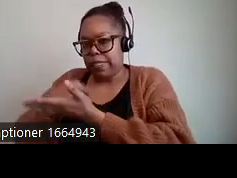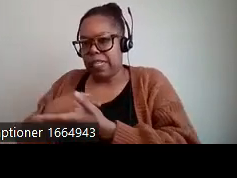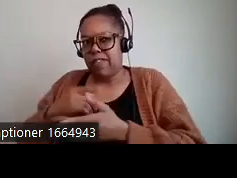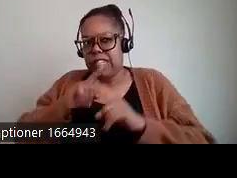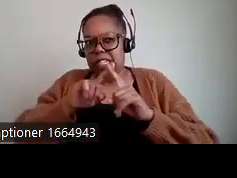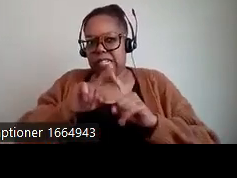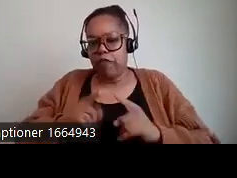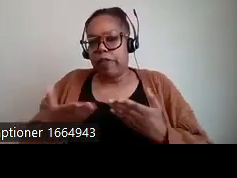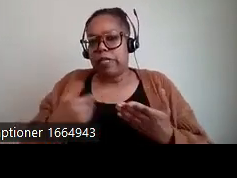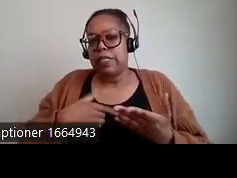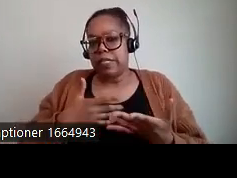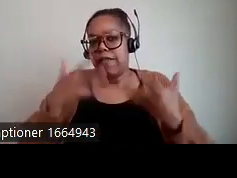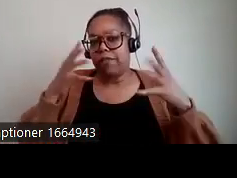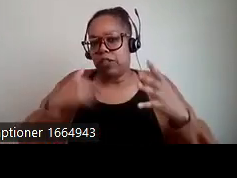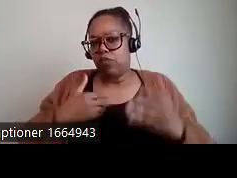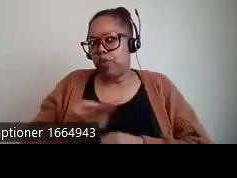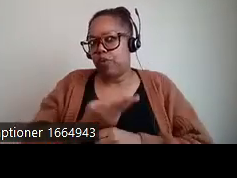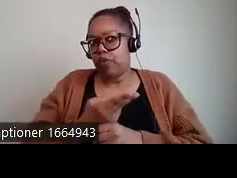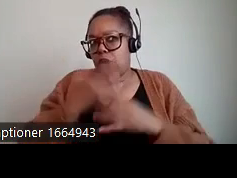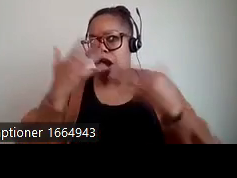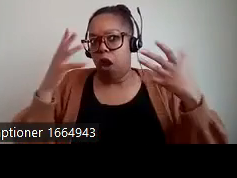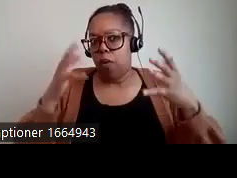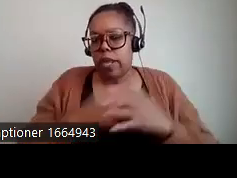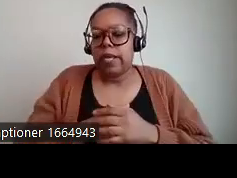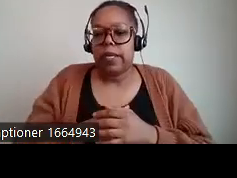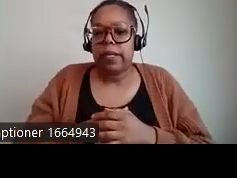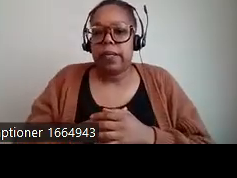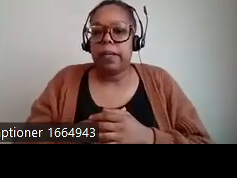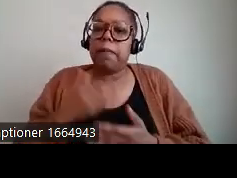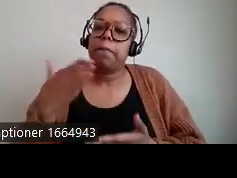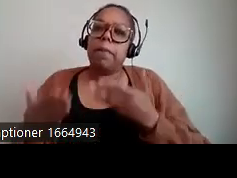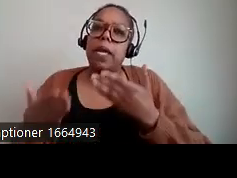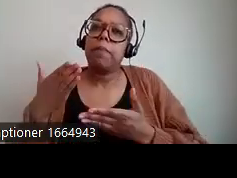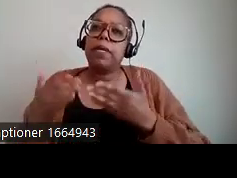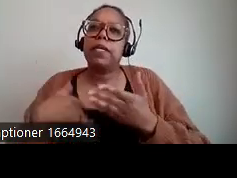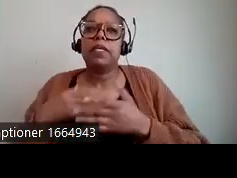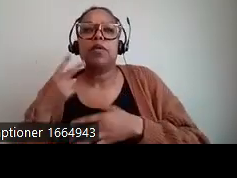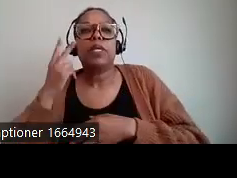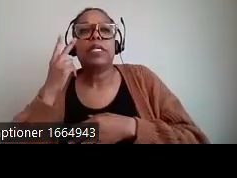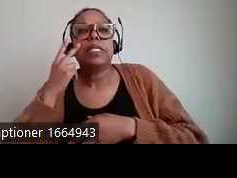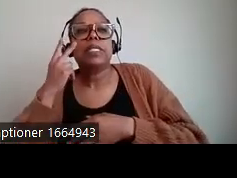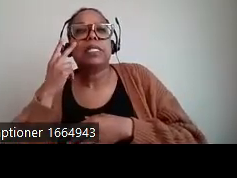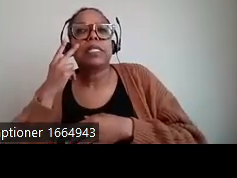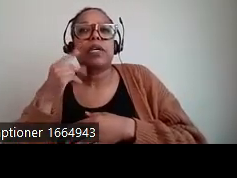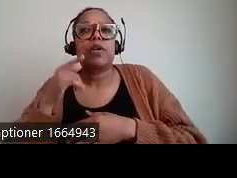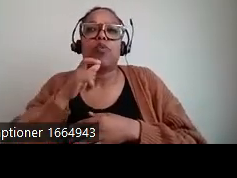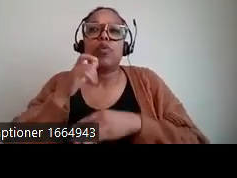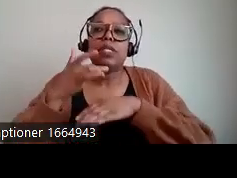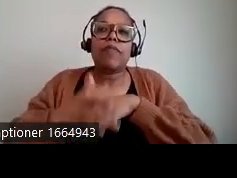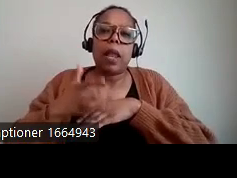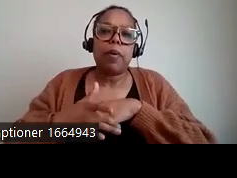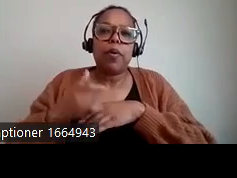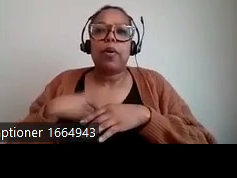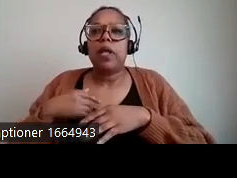brought. It could be that. It could be, seeing who else might be available in their in the